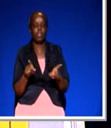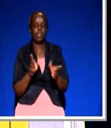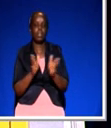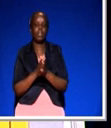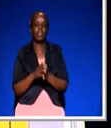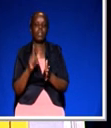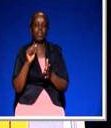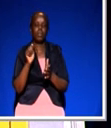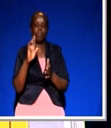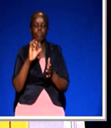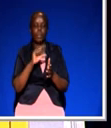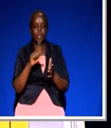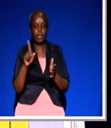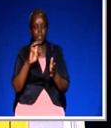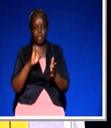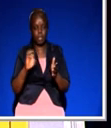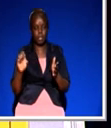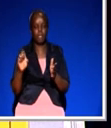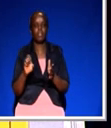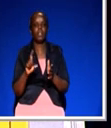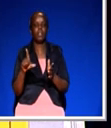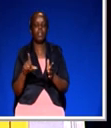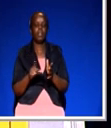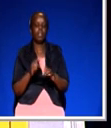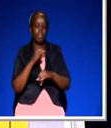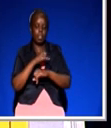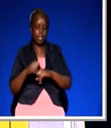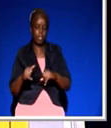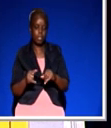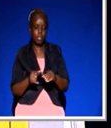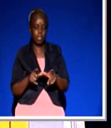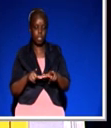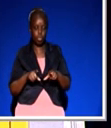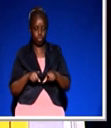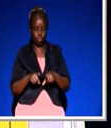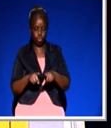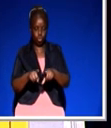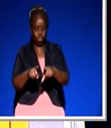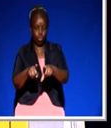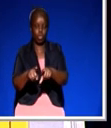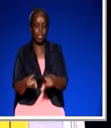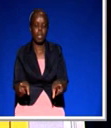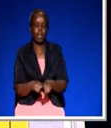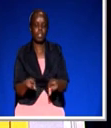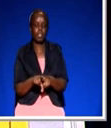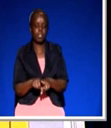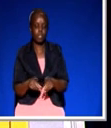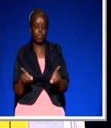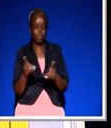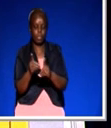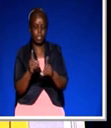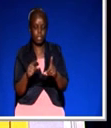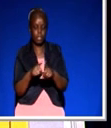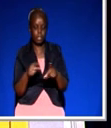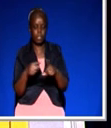can be defined as lines that run along each other and have the same distance between them.